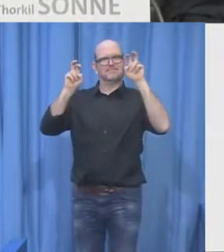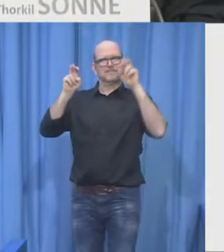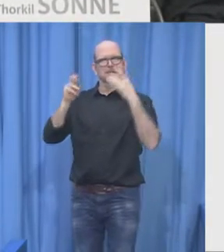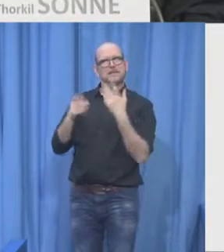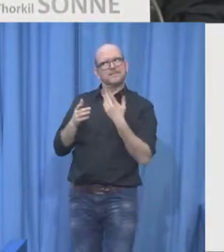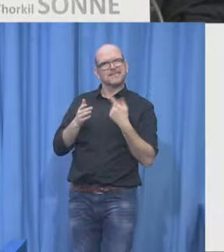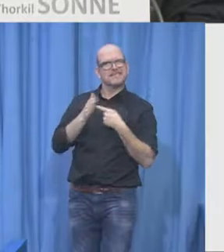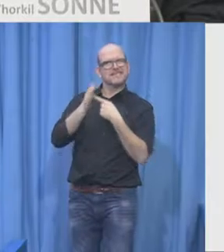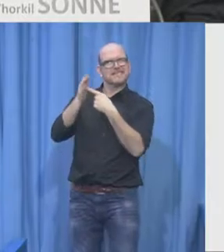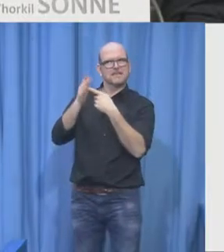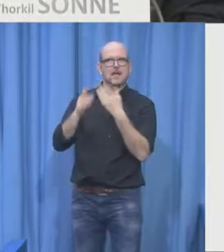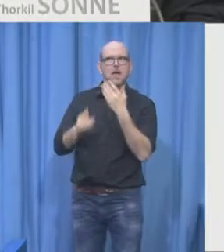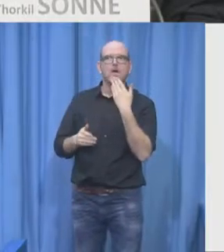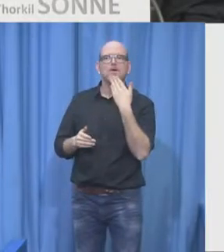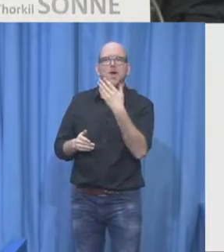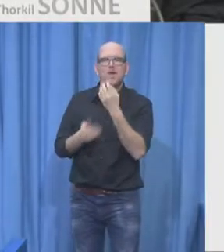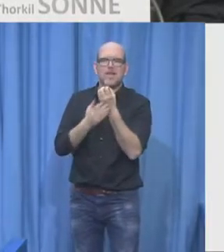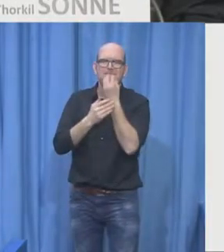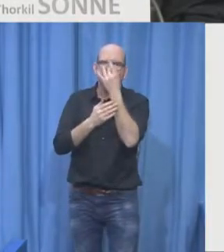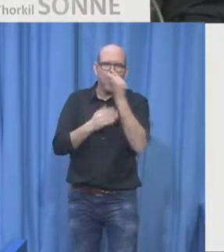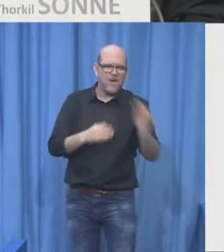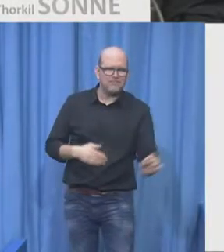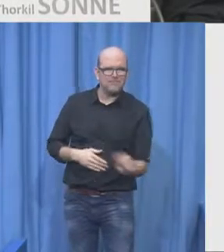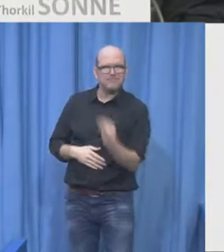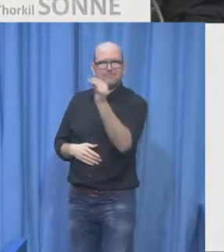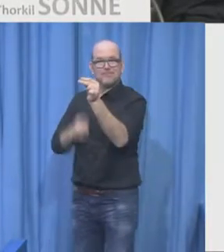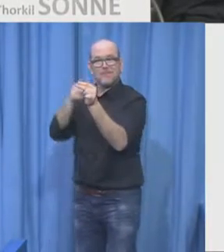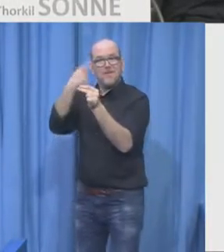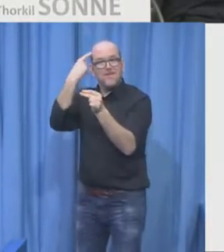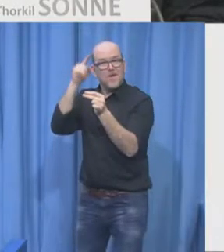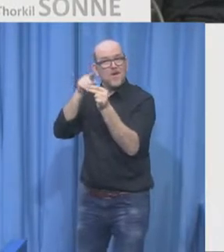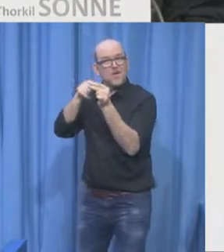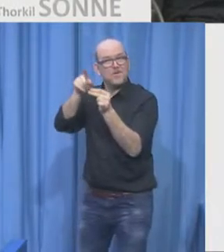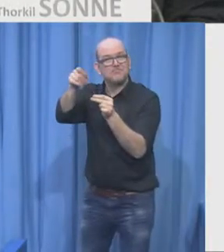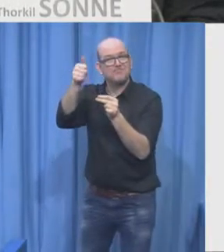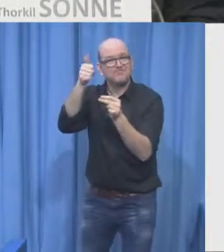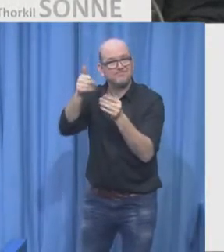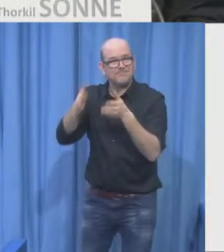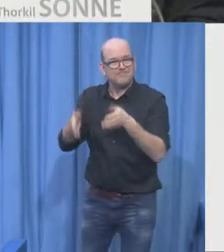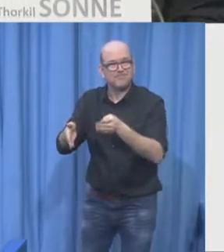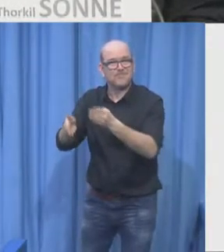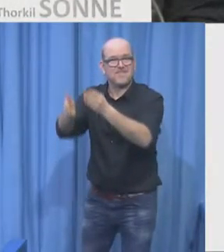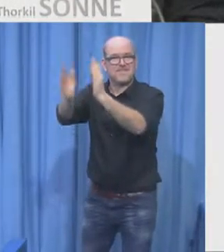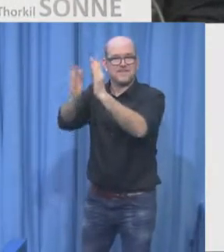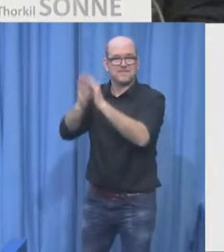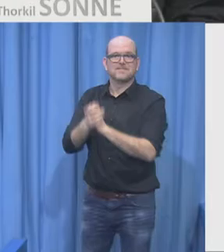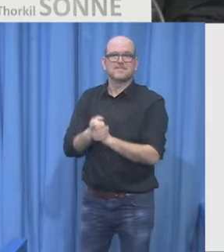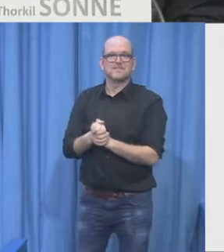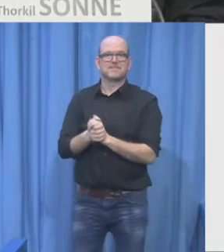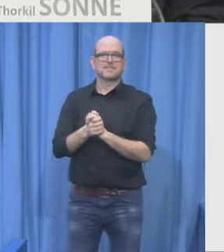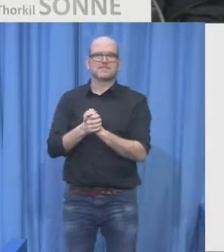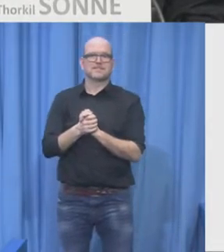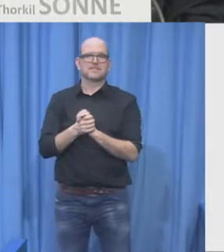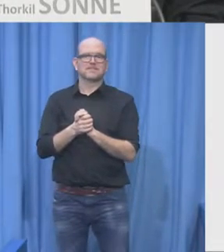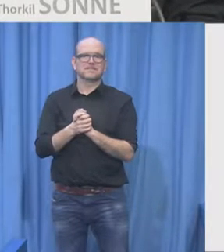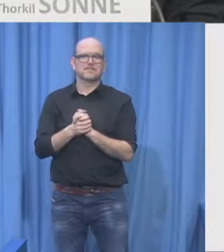need them in the workplace. We need to form these small flower beds, kitchen gardens.